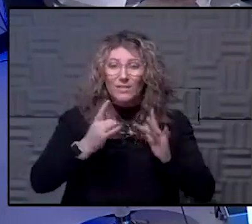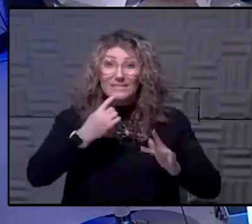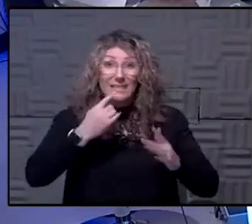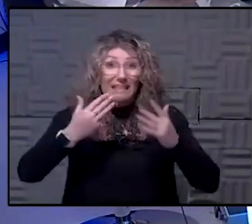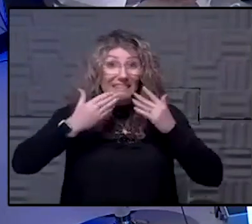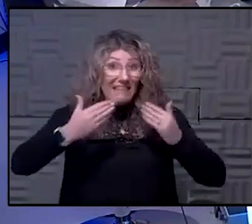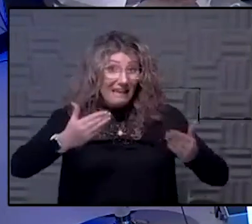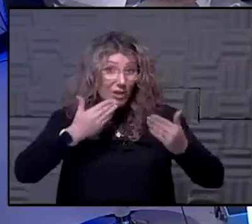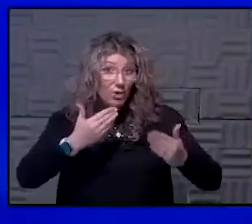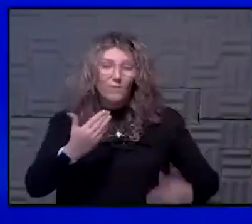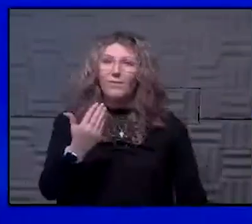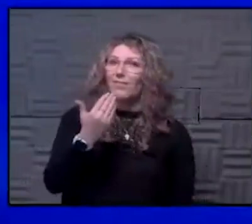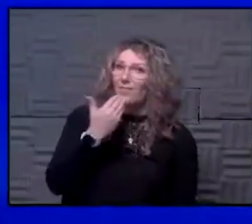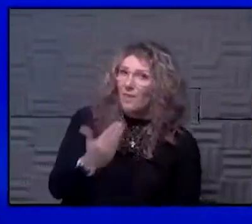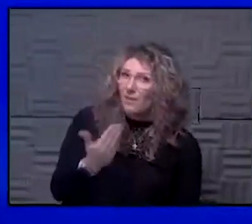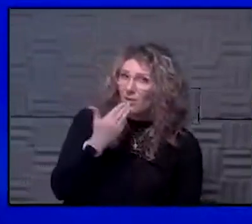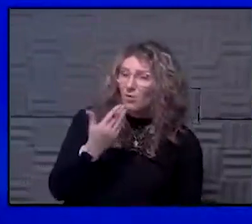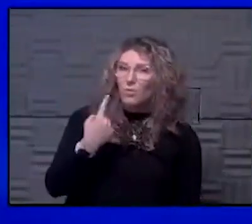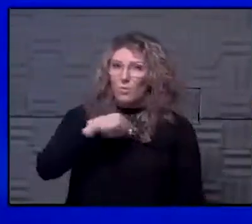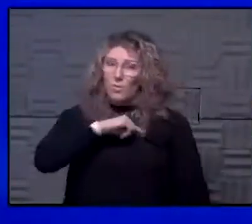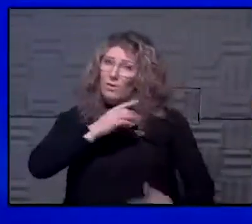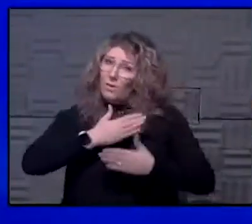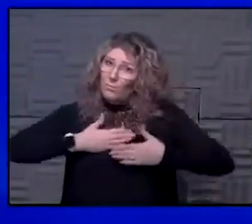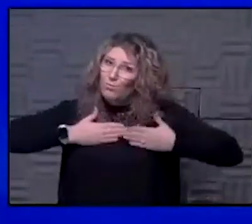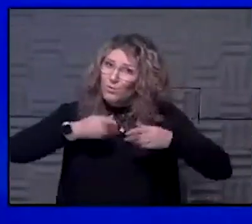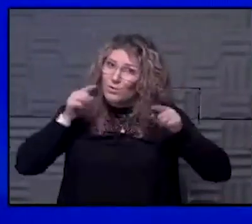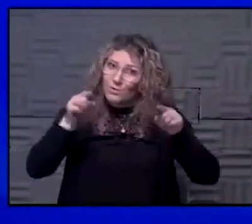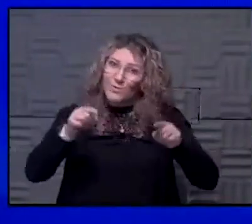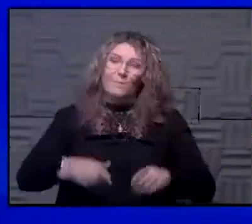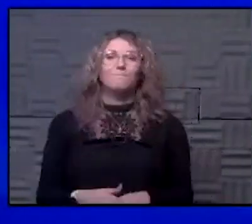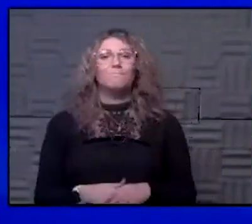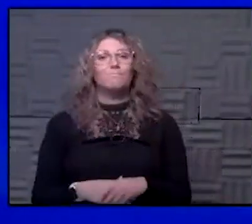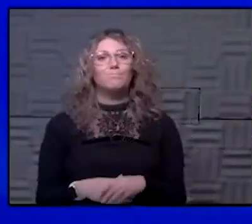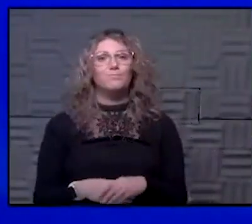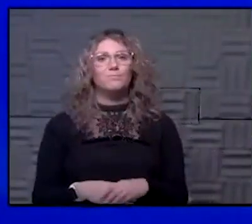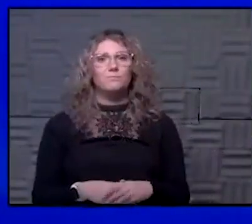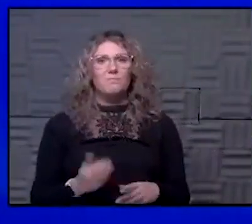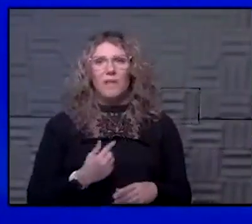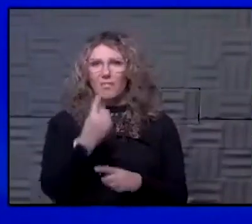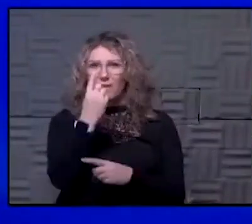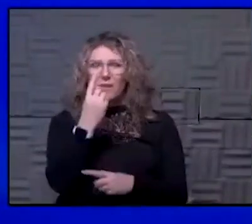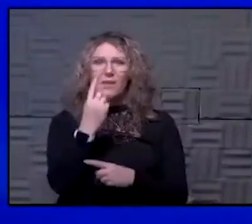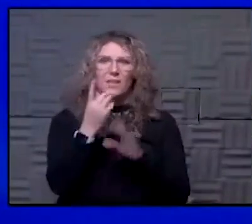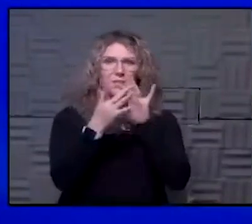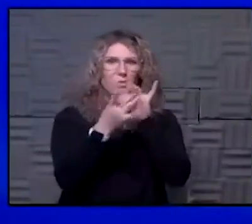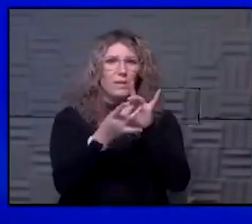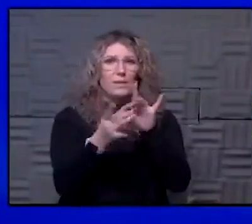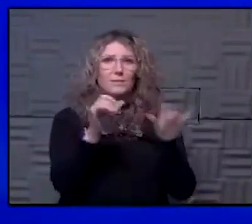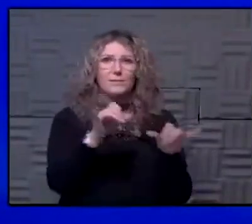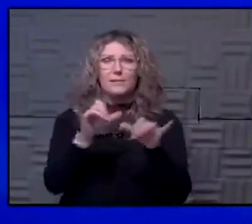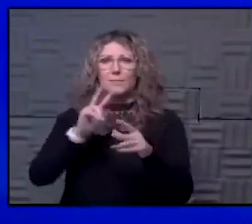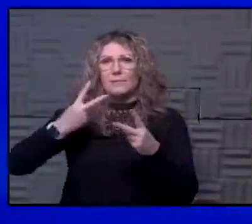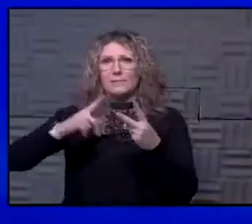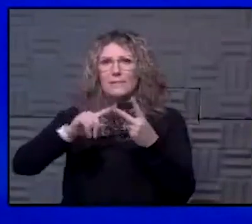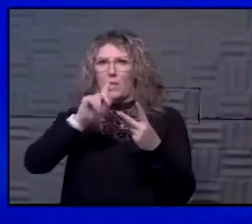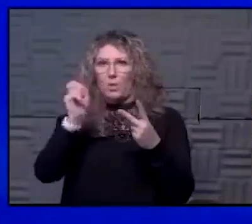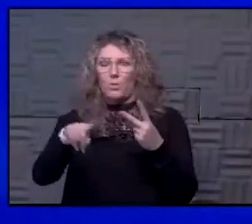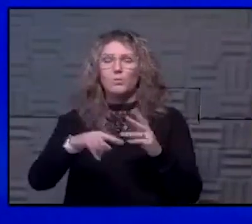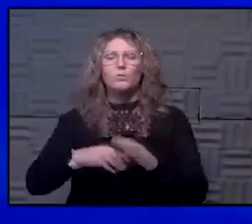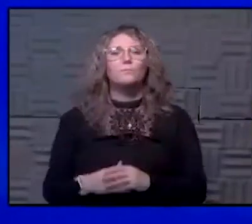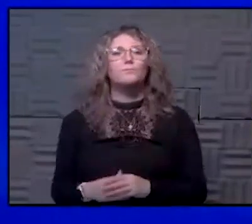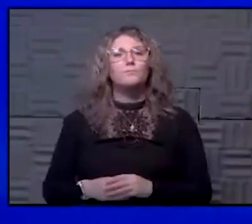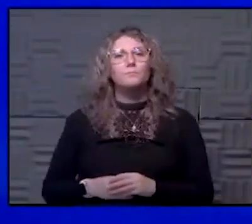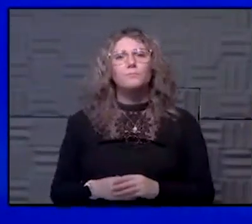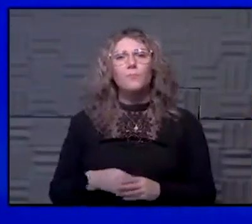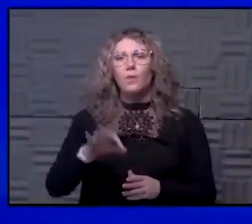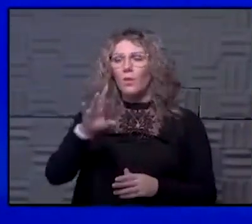you. thank you. We so appreciate you. And I think this goes along the line of the second question I asked.